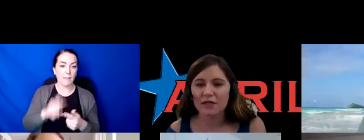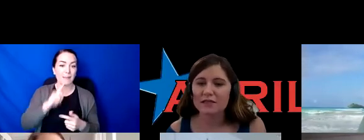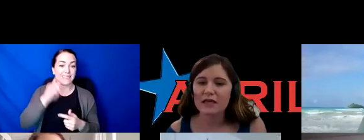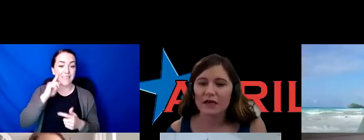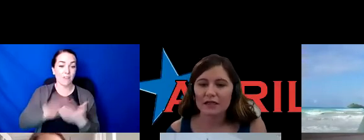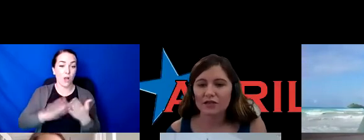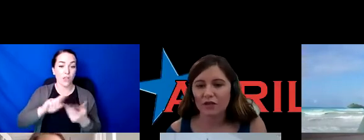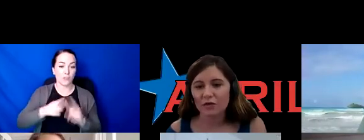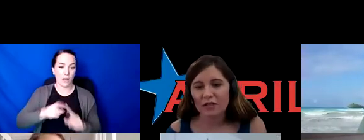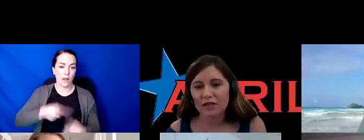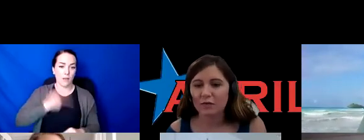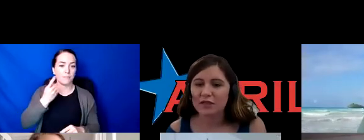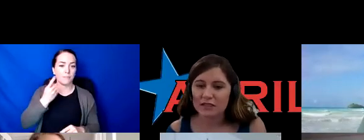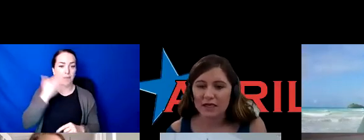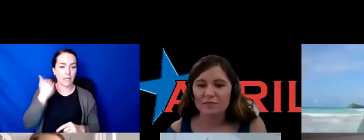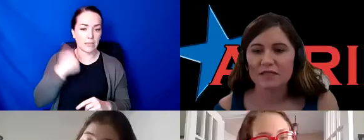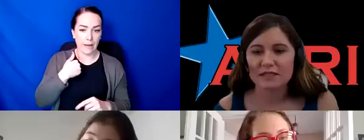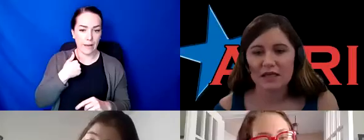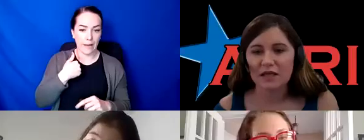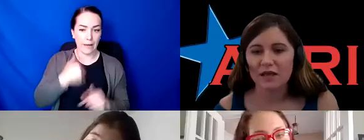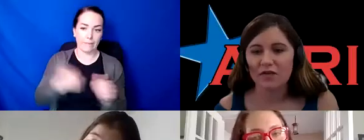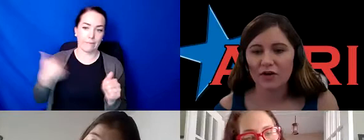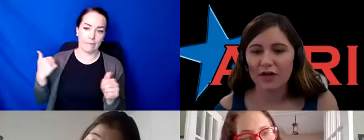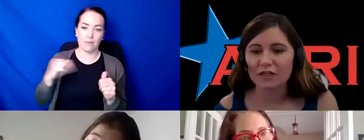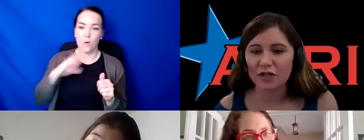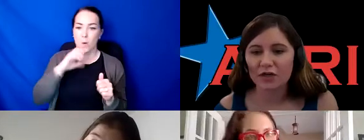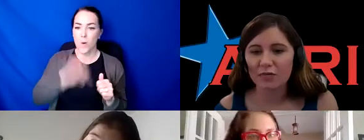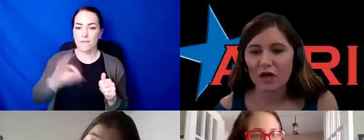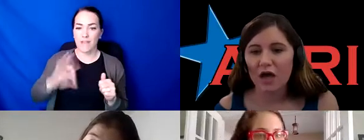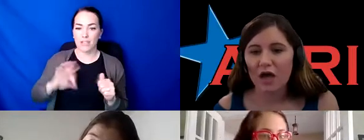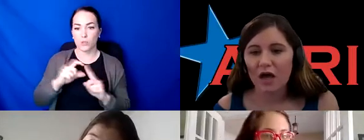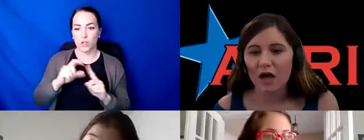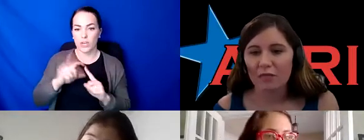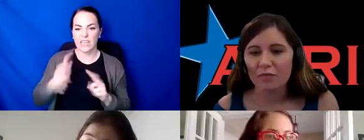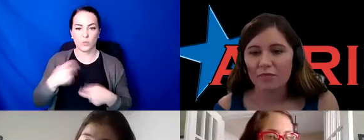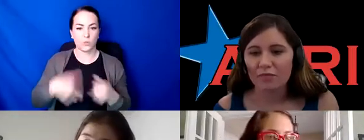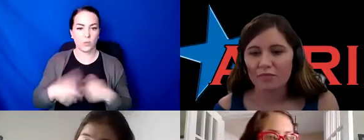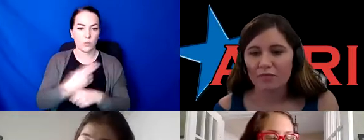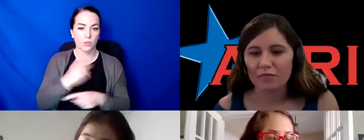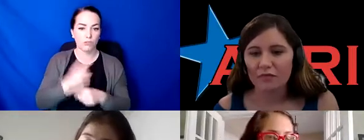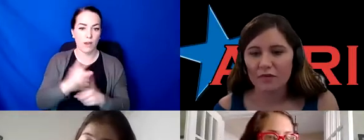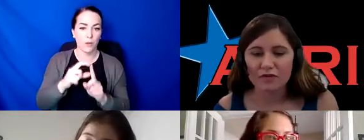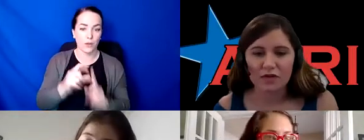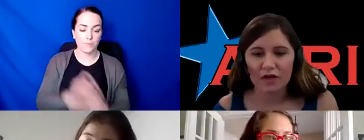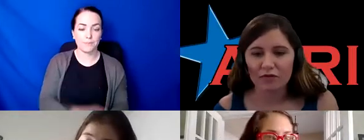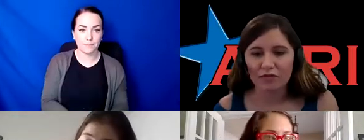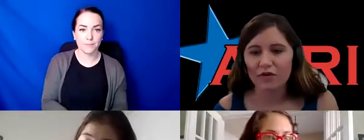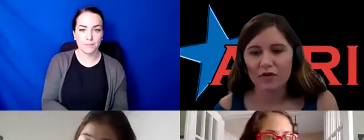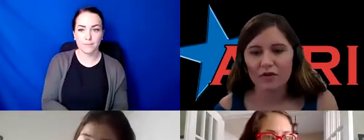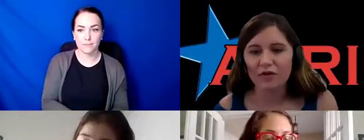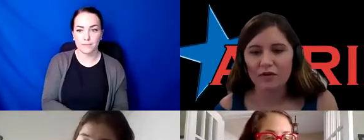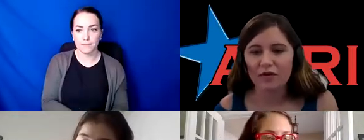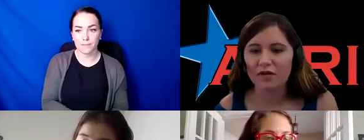friend because I needed to get with the times and say the correct term. And there's a lot